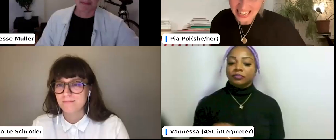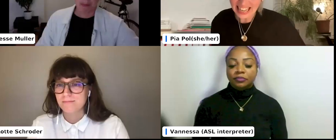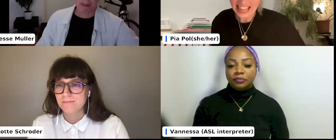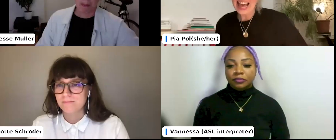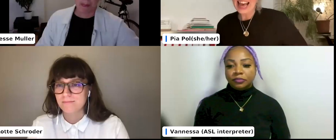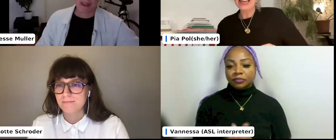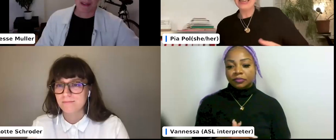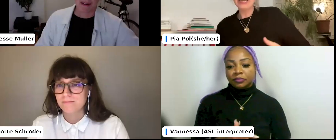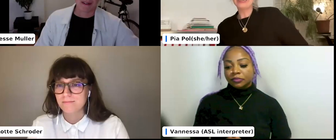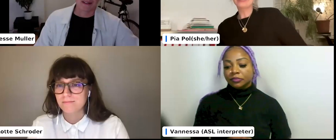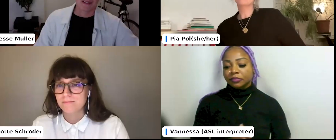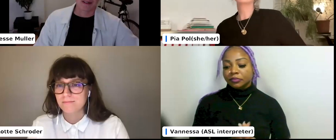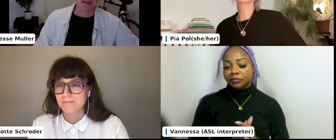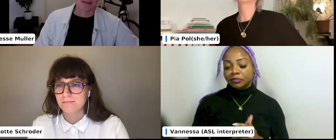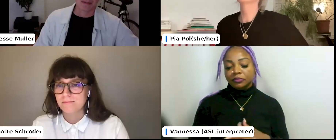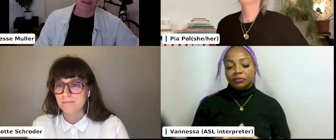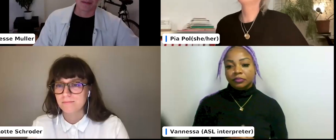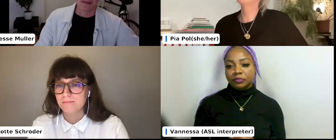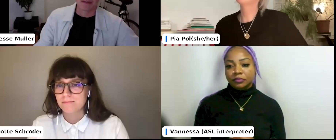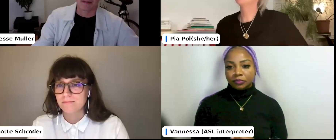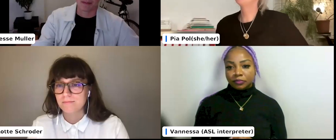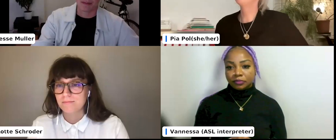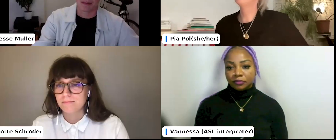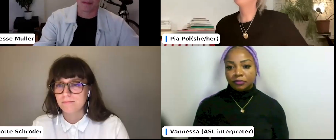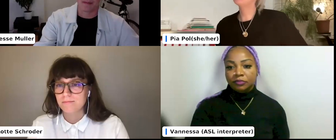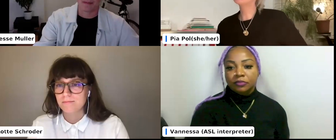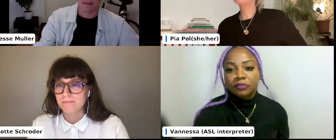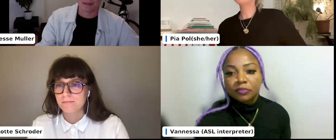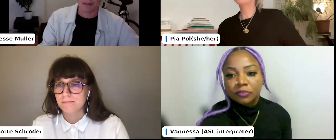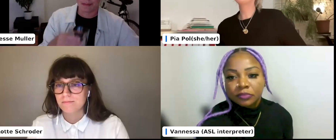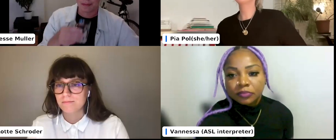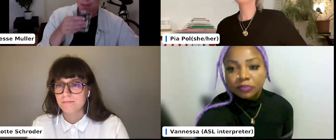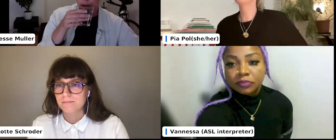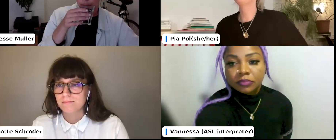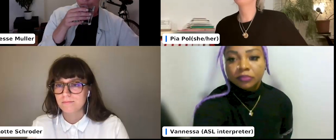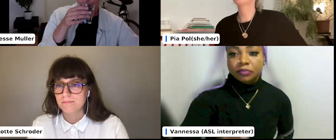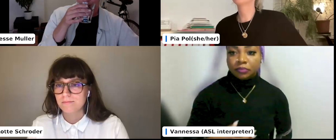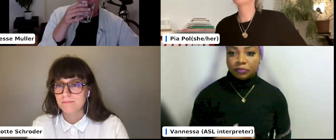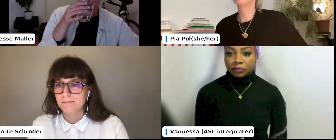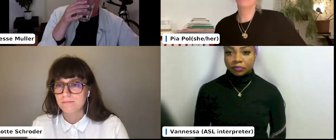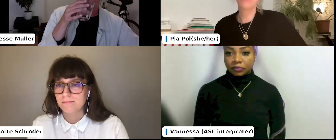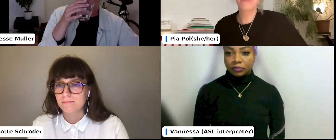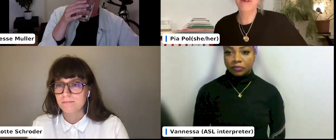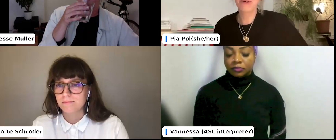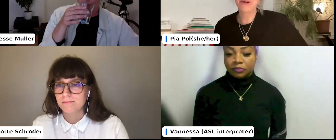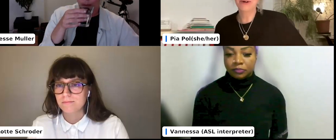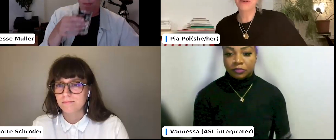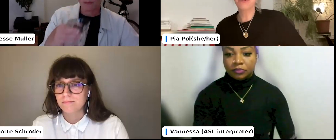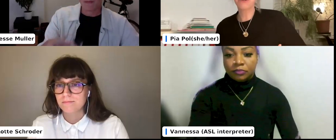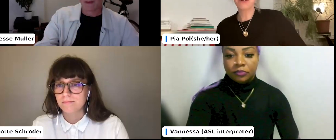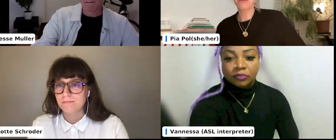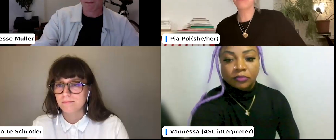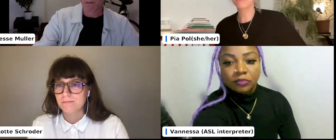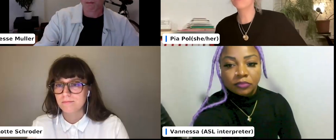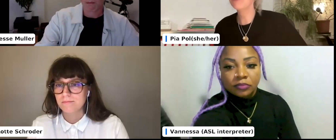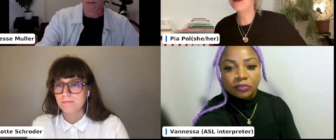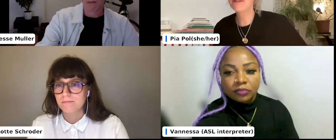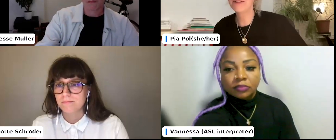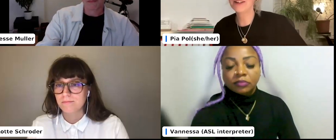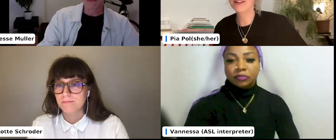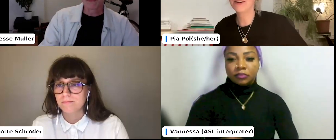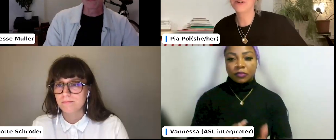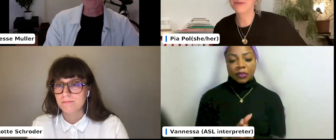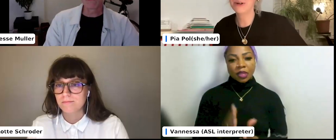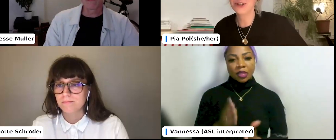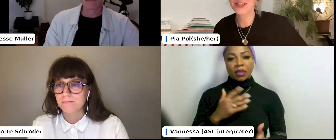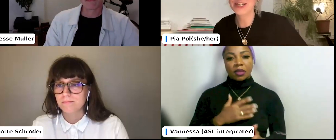undertake. And, um, I think my biggest takeaway, uh, not only from your contribution, but from a